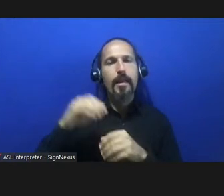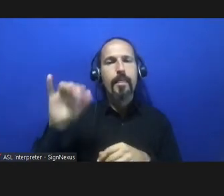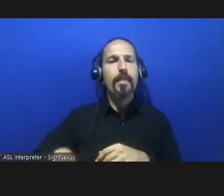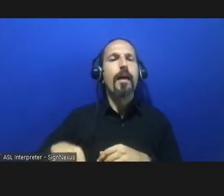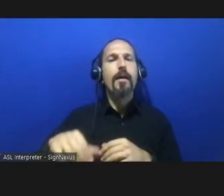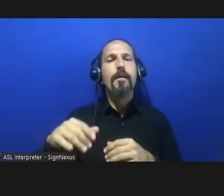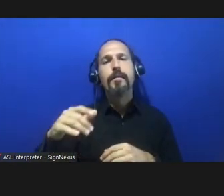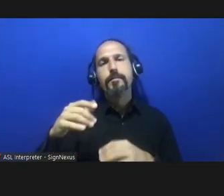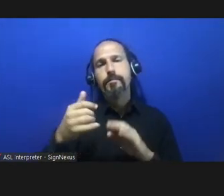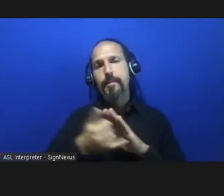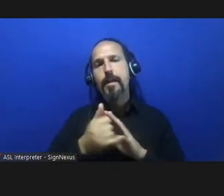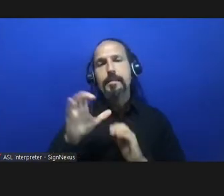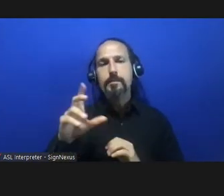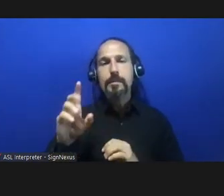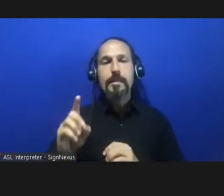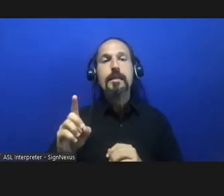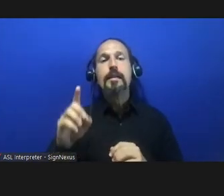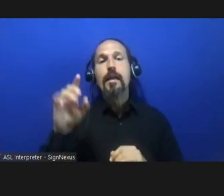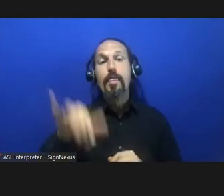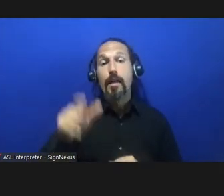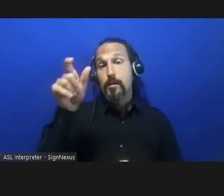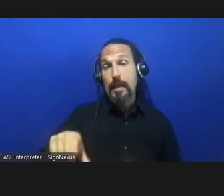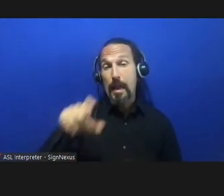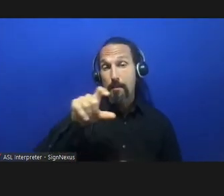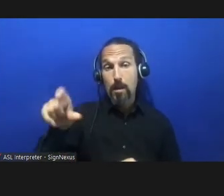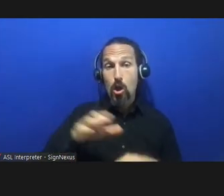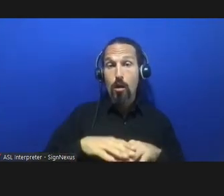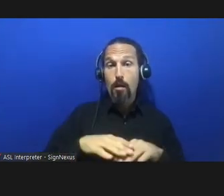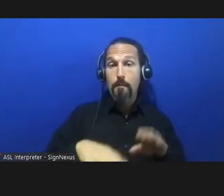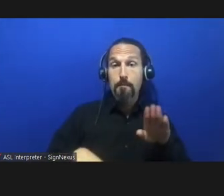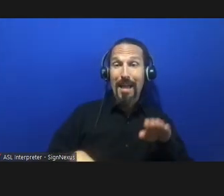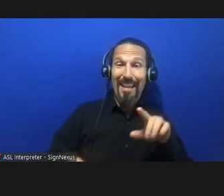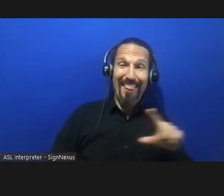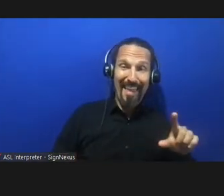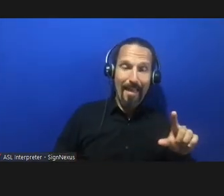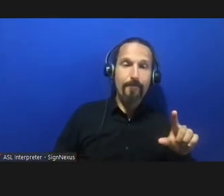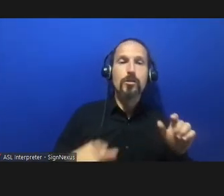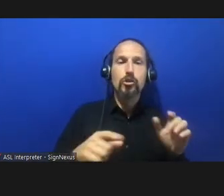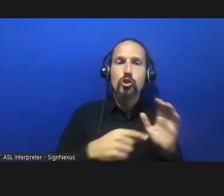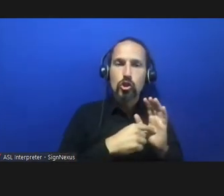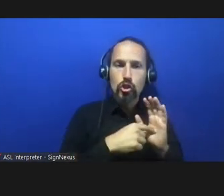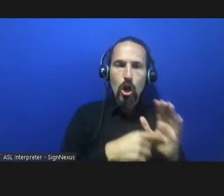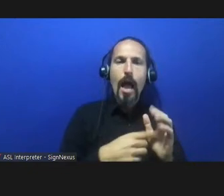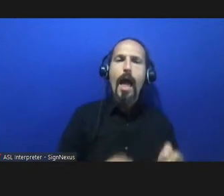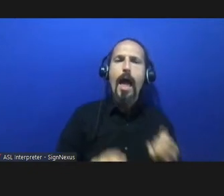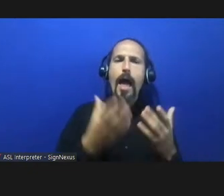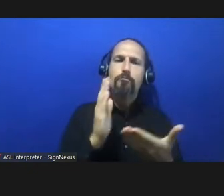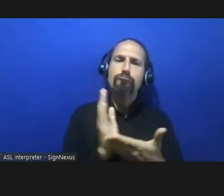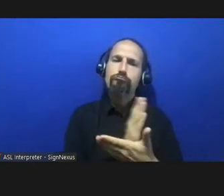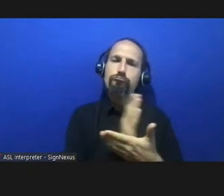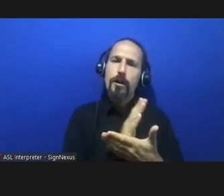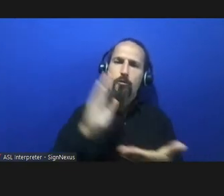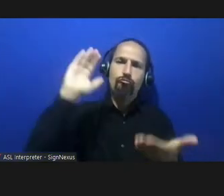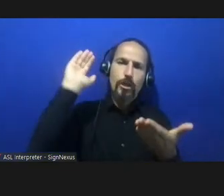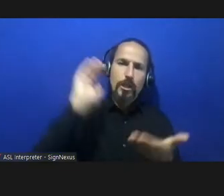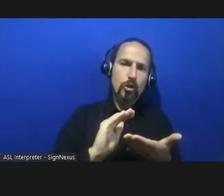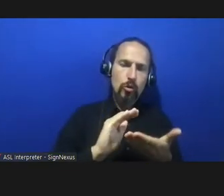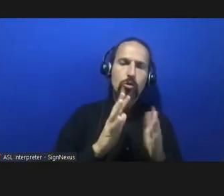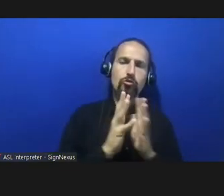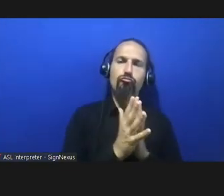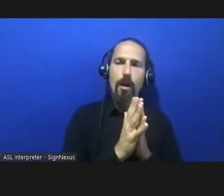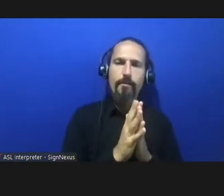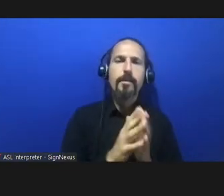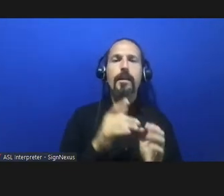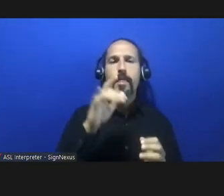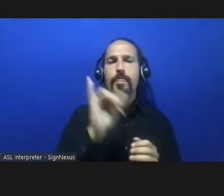district the table on the bottom left provides the degree to which the traffic is reduced in this case